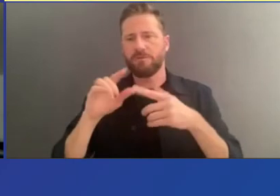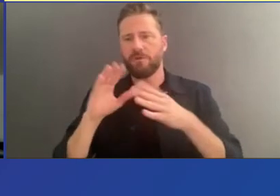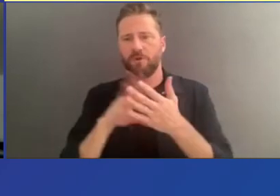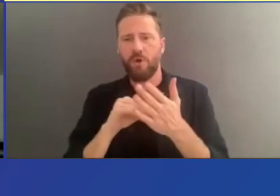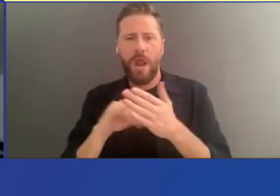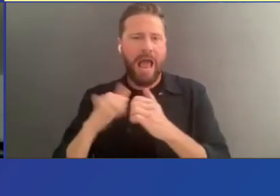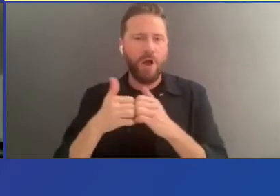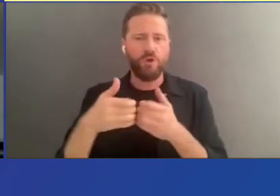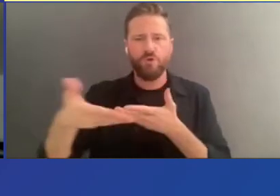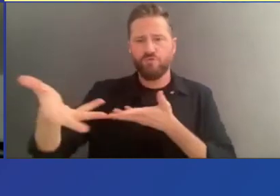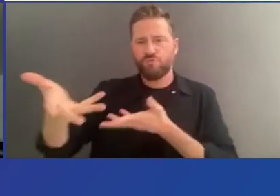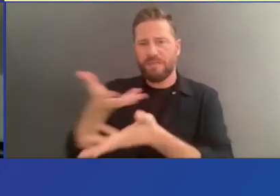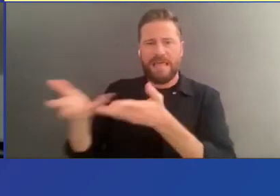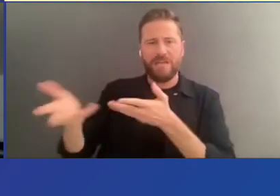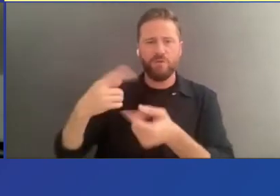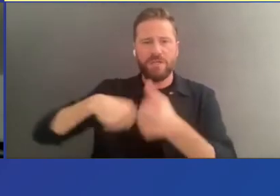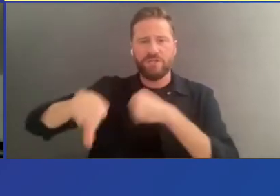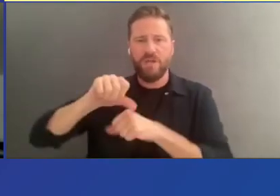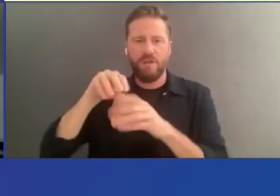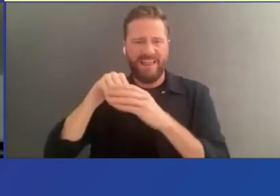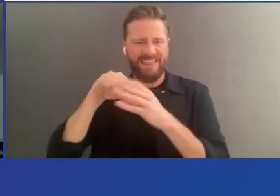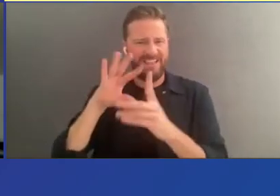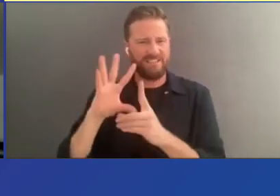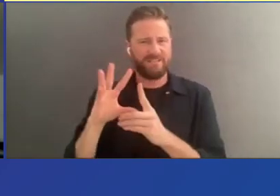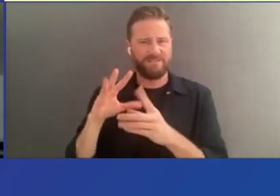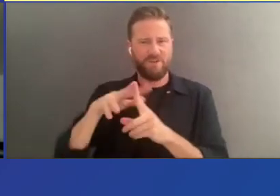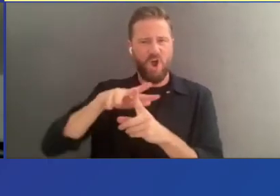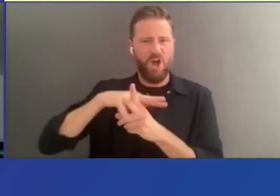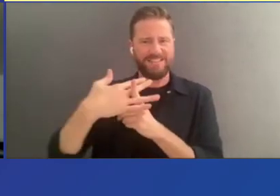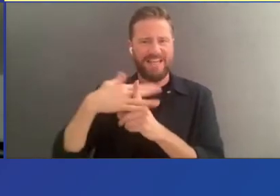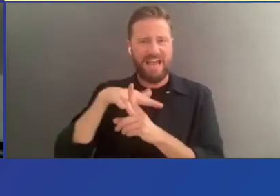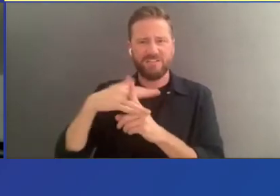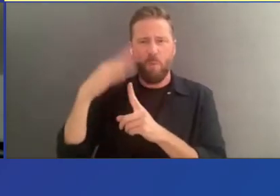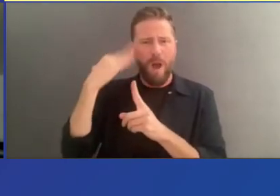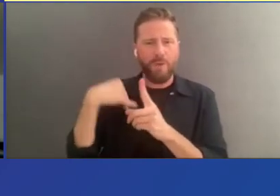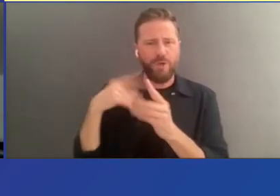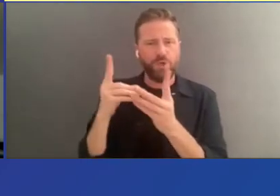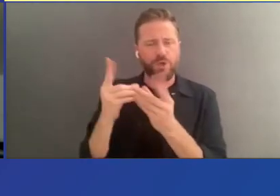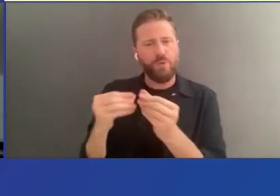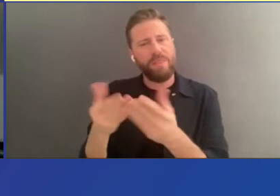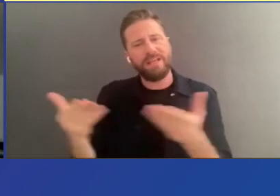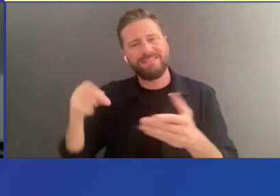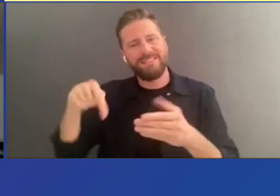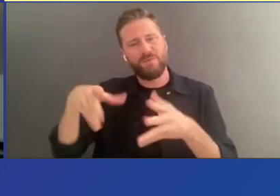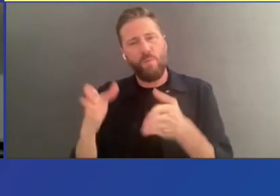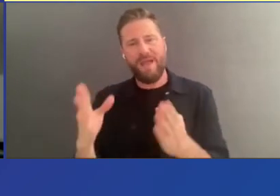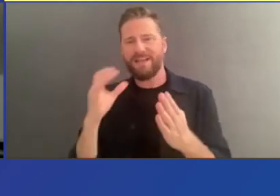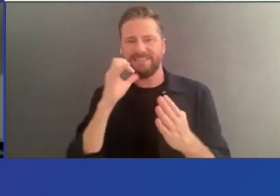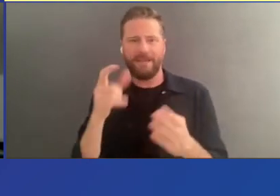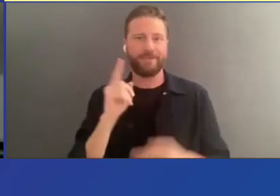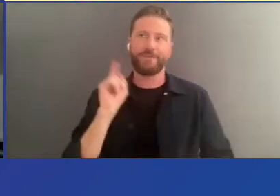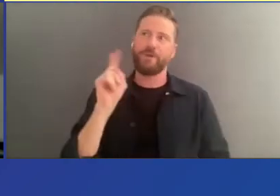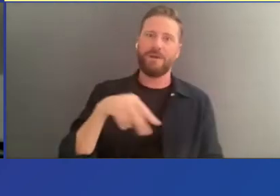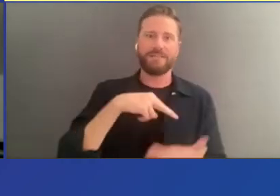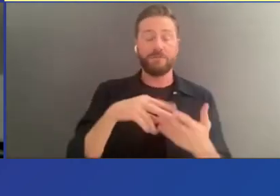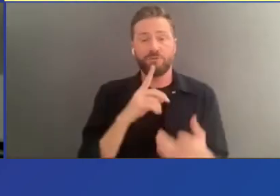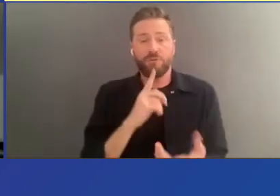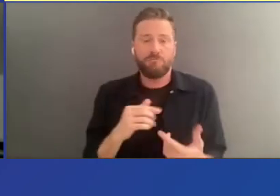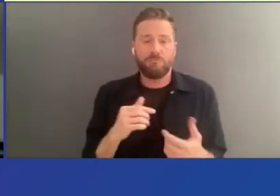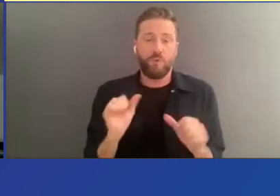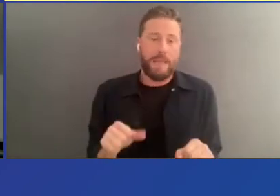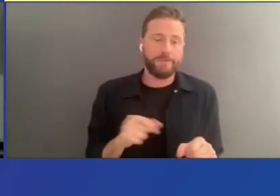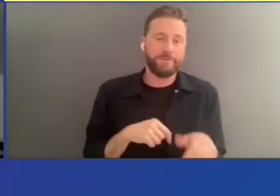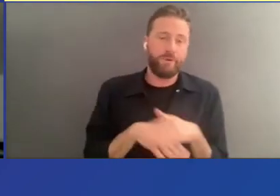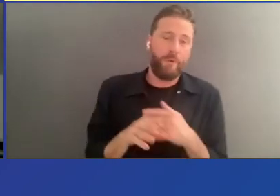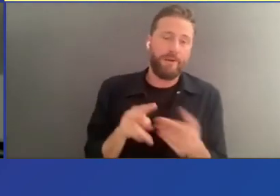each other in this particular context, why we're doing things this way. It's not just going and dance. Sure, you can do that. But if you